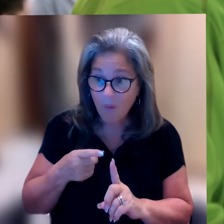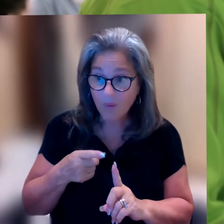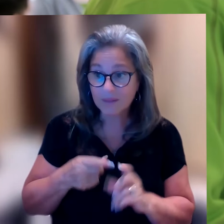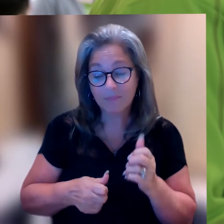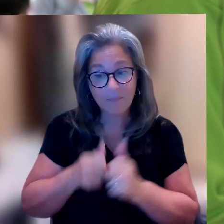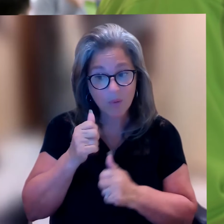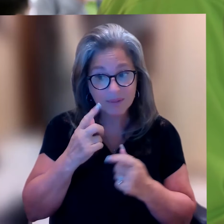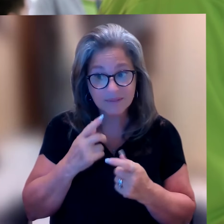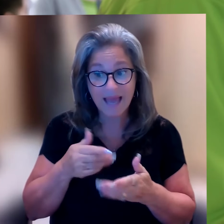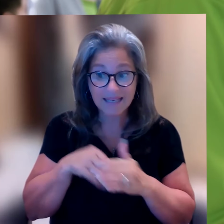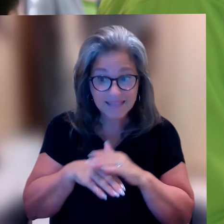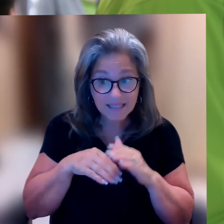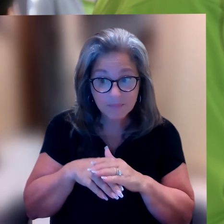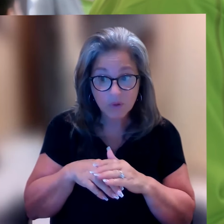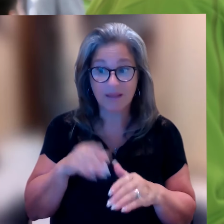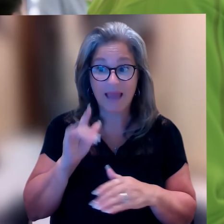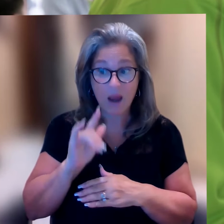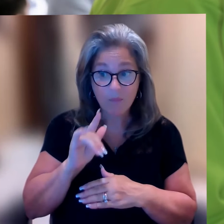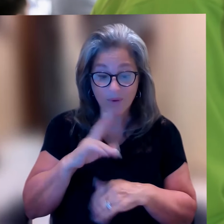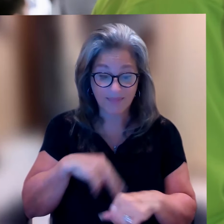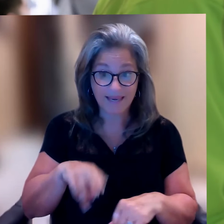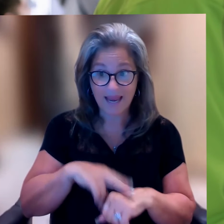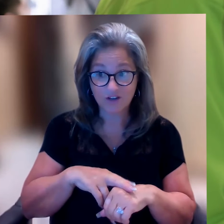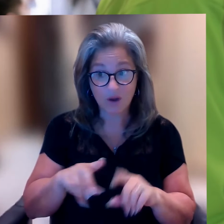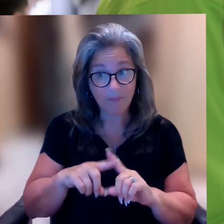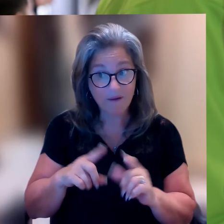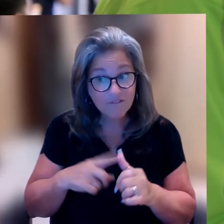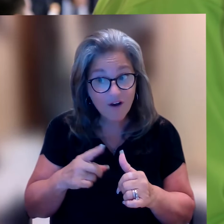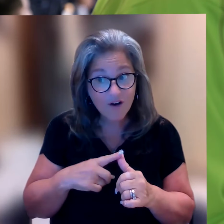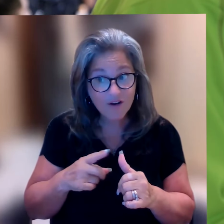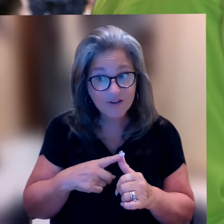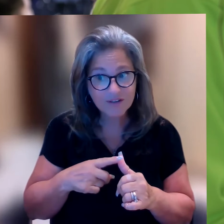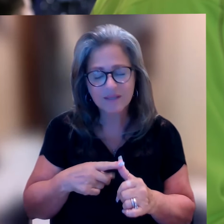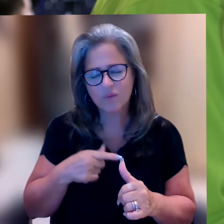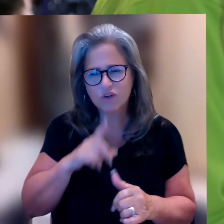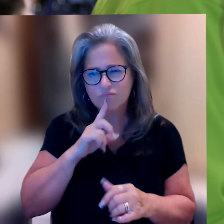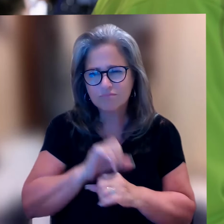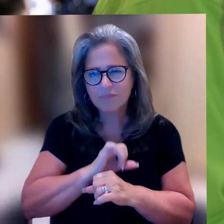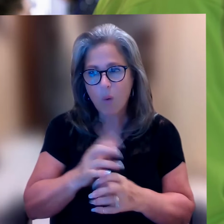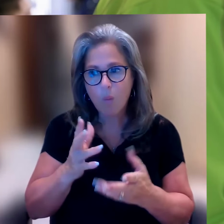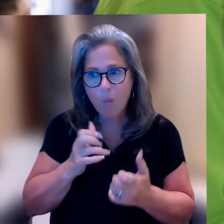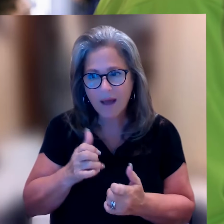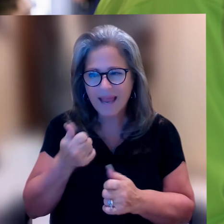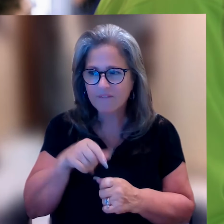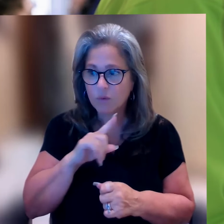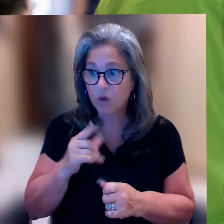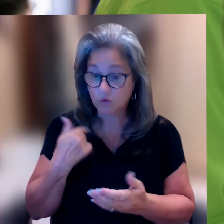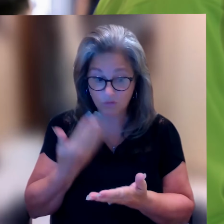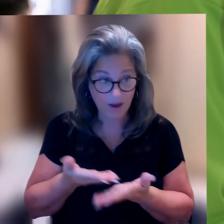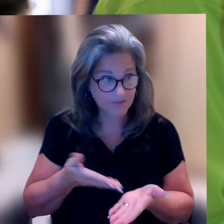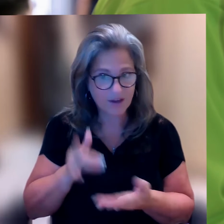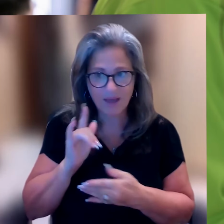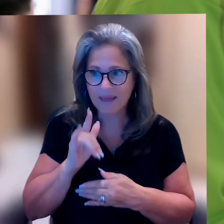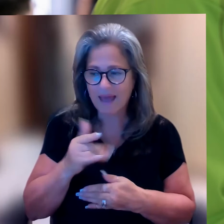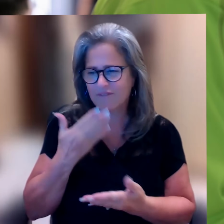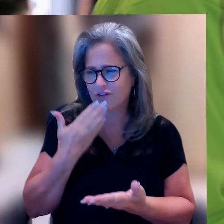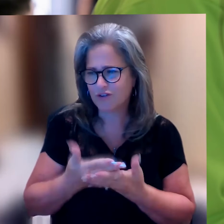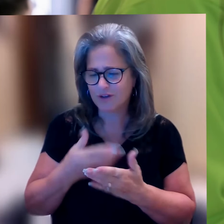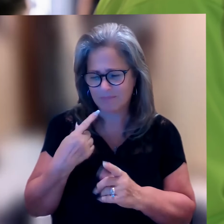is to be the most accessible airport in the nation. But first and foremost, we just want everybody that comes through the airport to have a